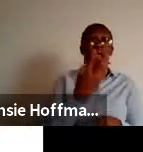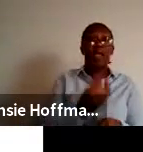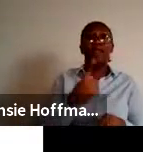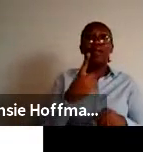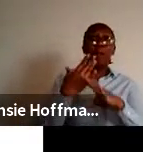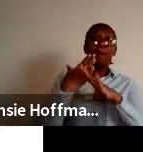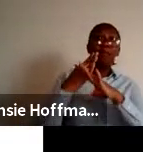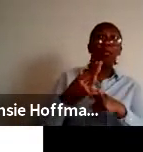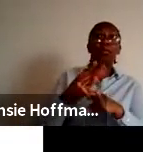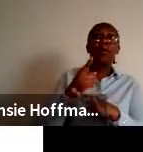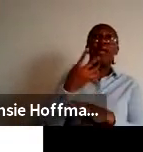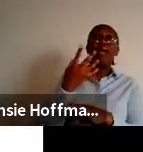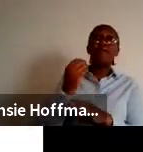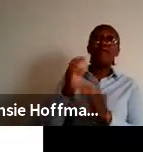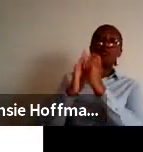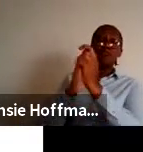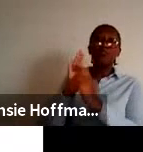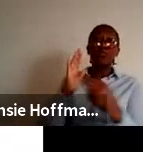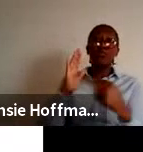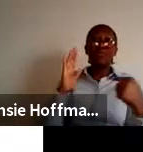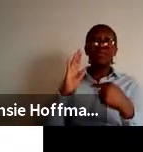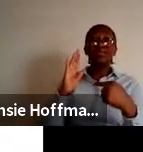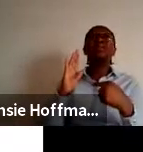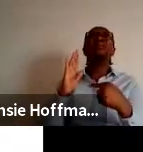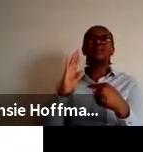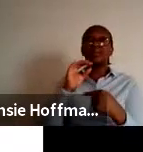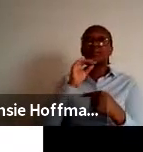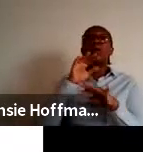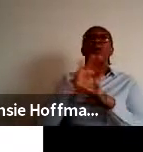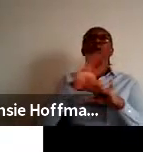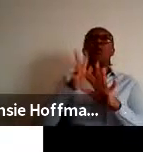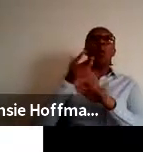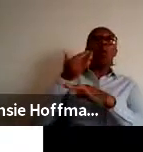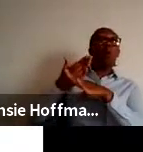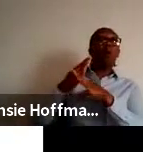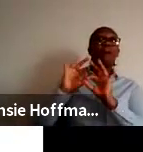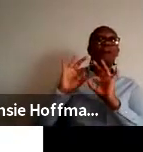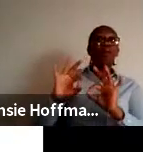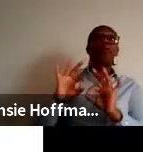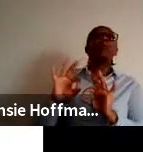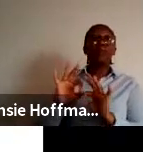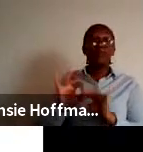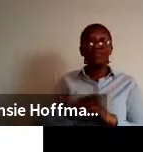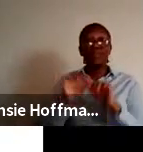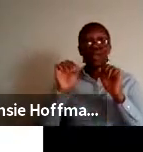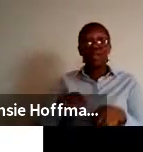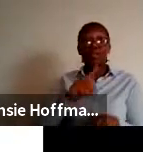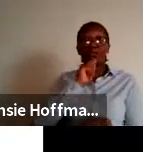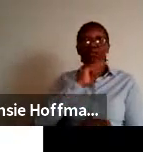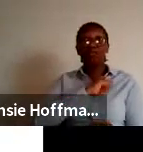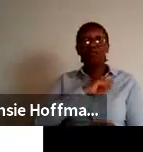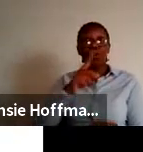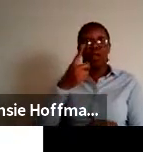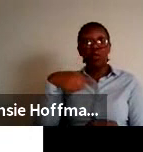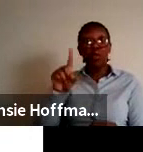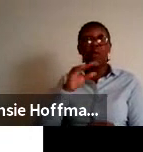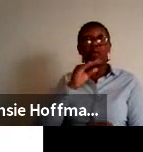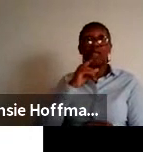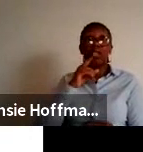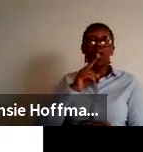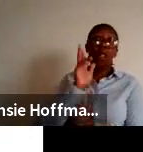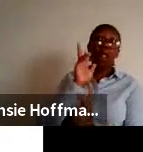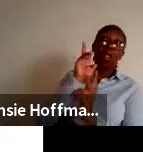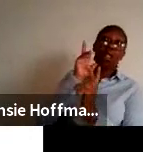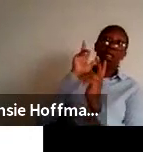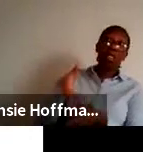the collective objectives of the fair trade. It is indeed correct because it seeks to undermine